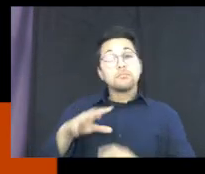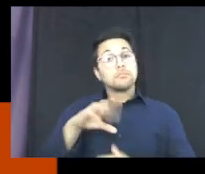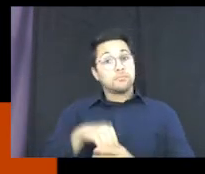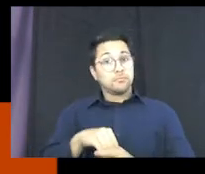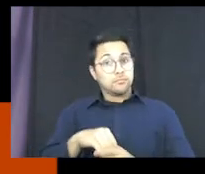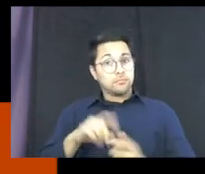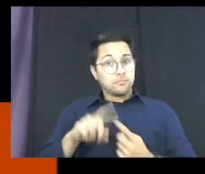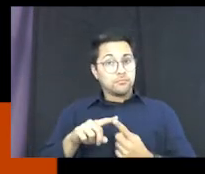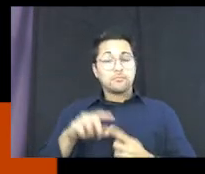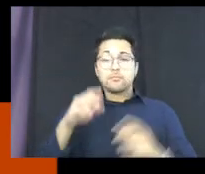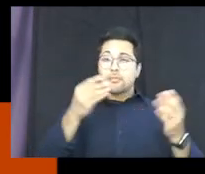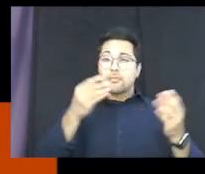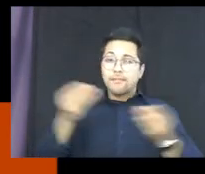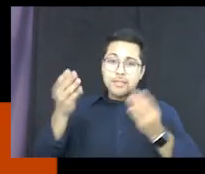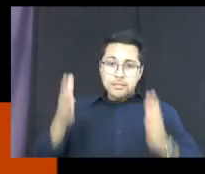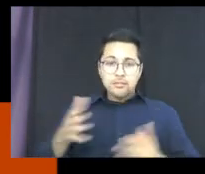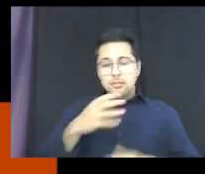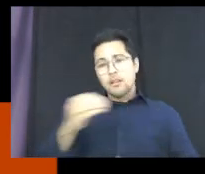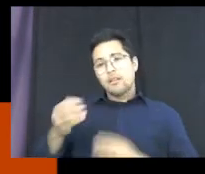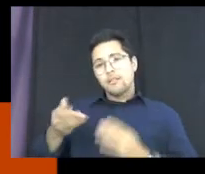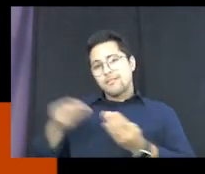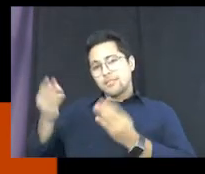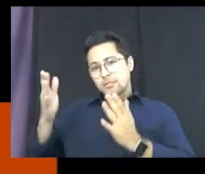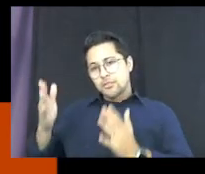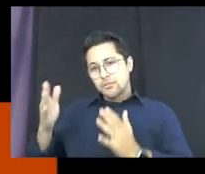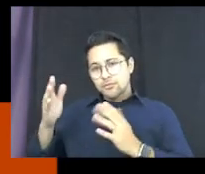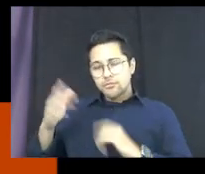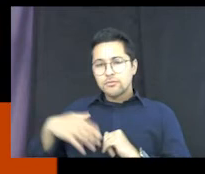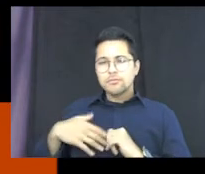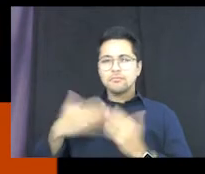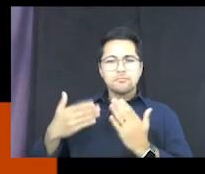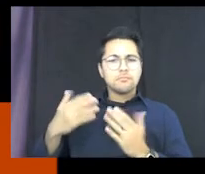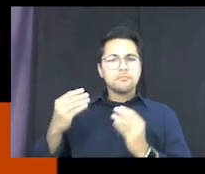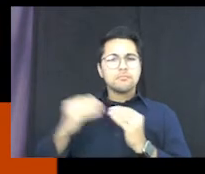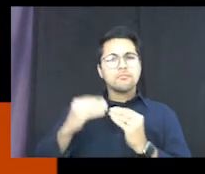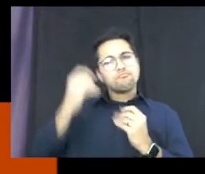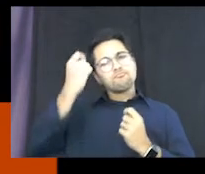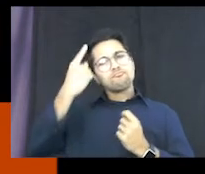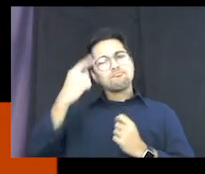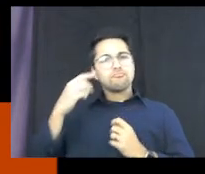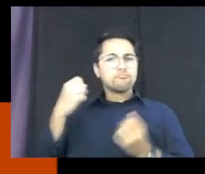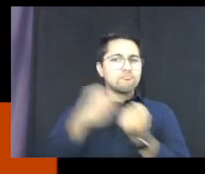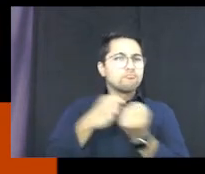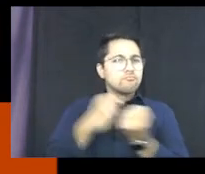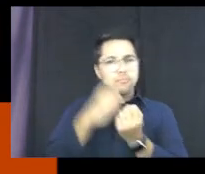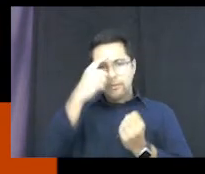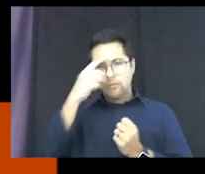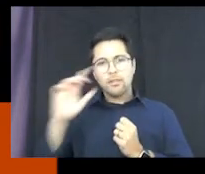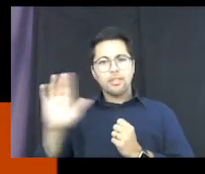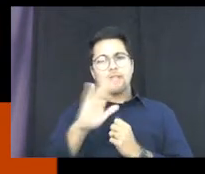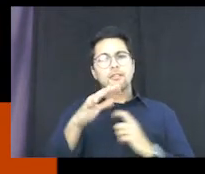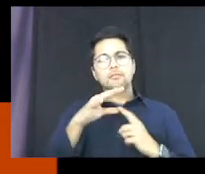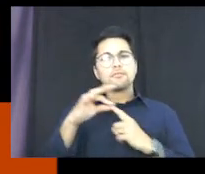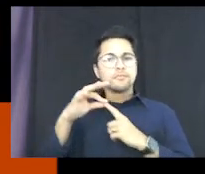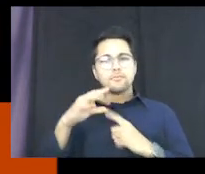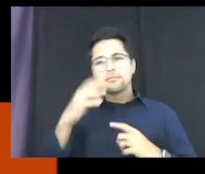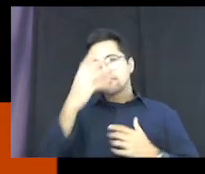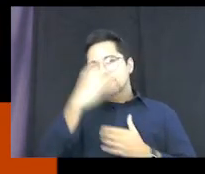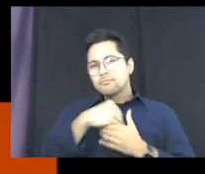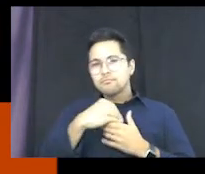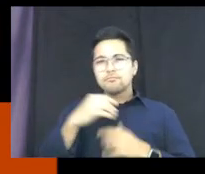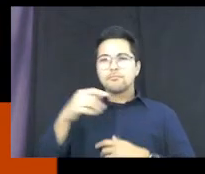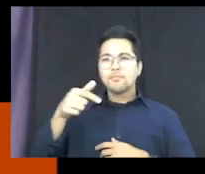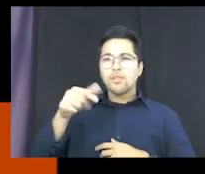including the facilitator or facilitators, who may be more understanding and supportive of their unique autistic